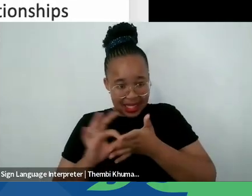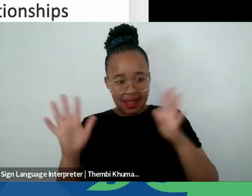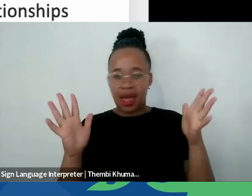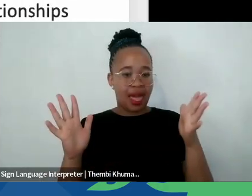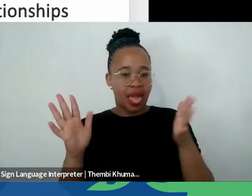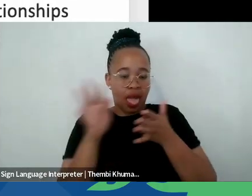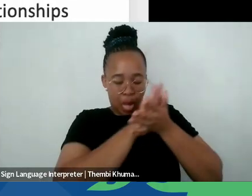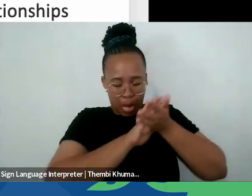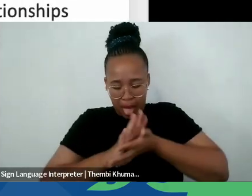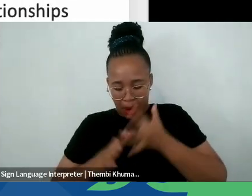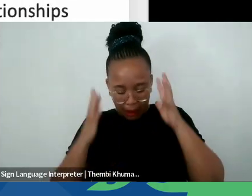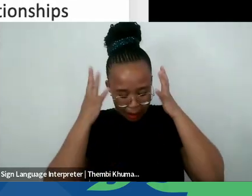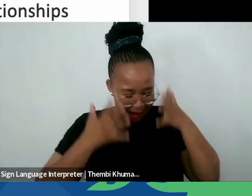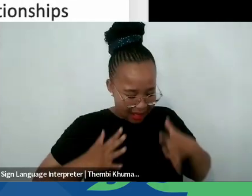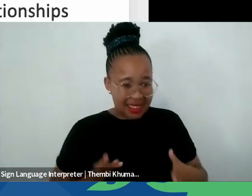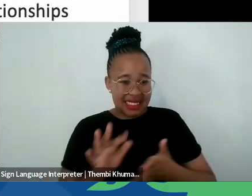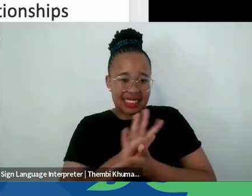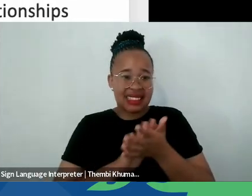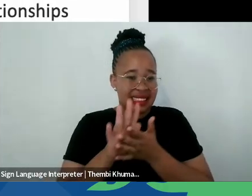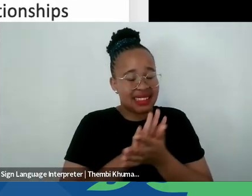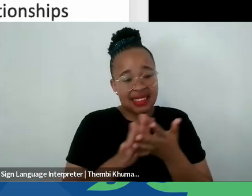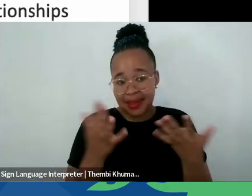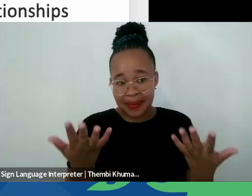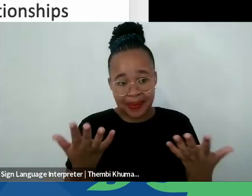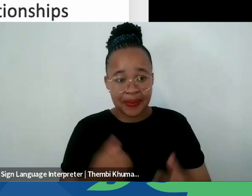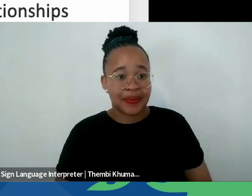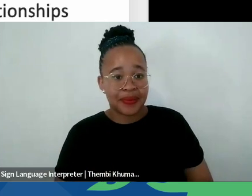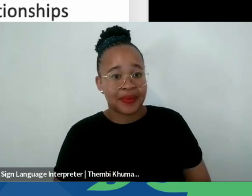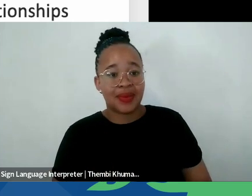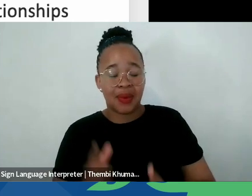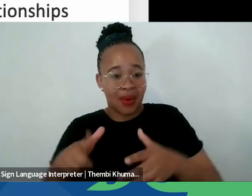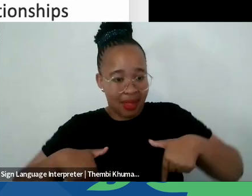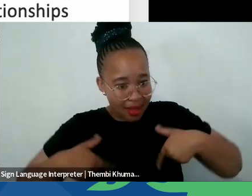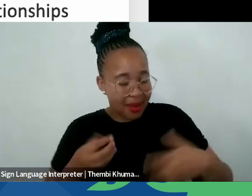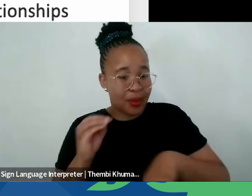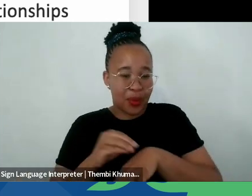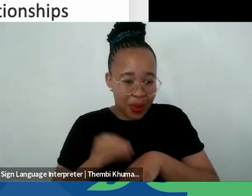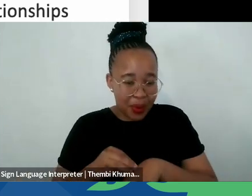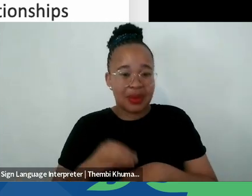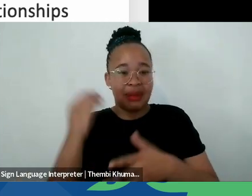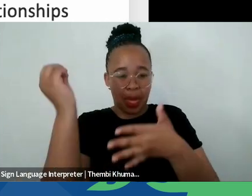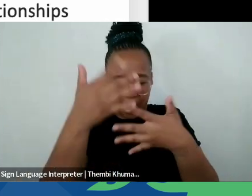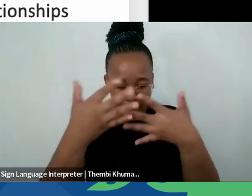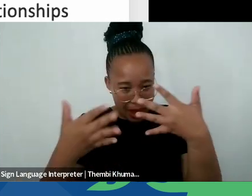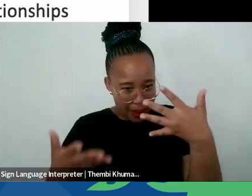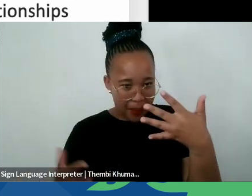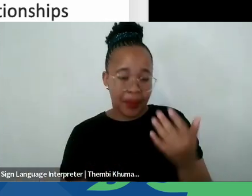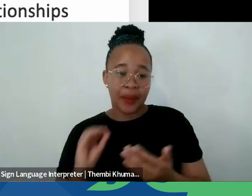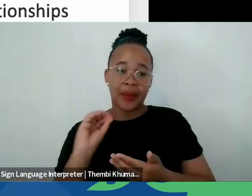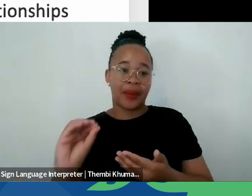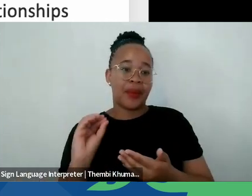has happened to them in life. And that comes through in all their